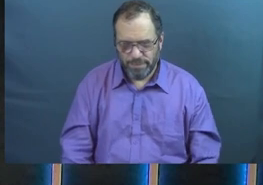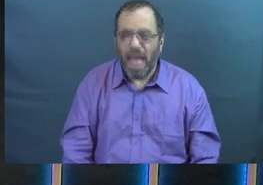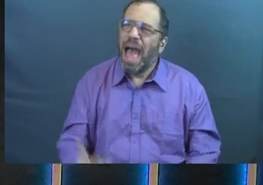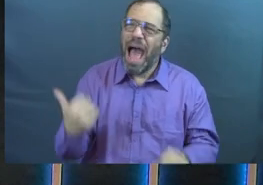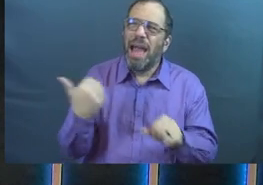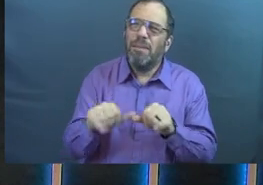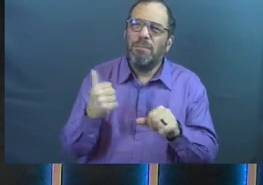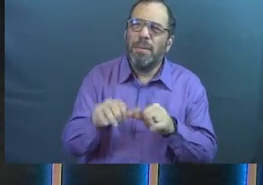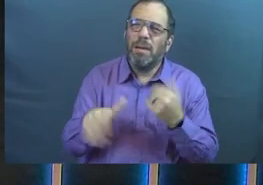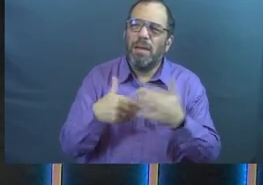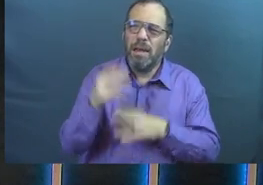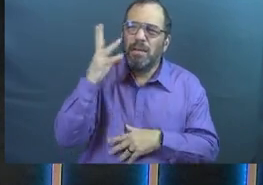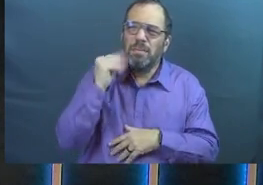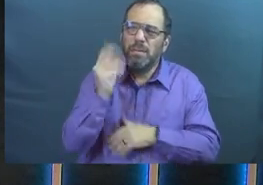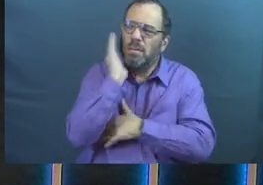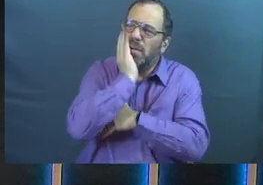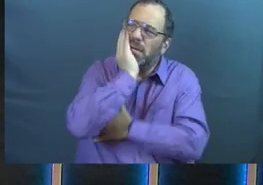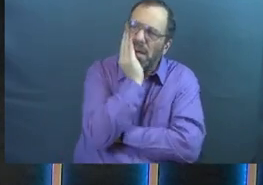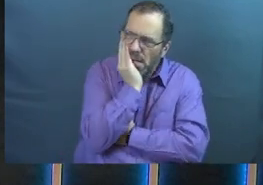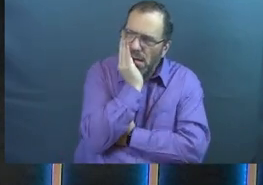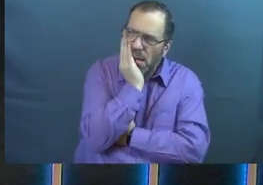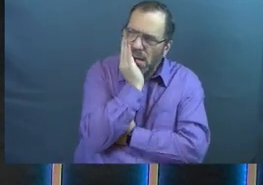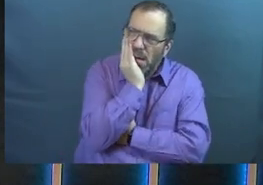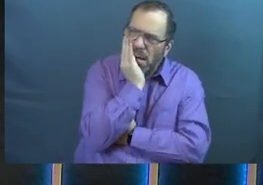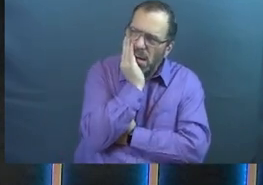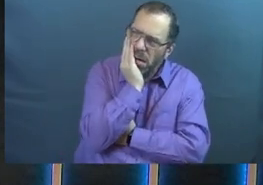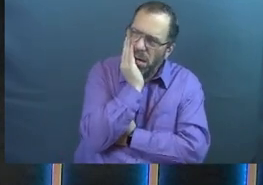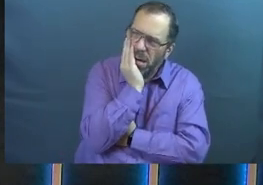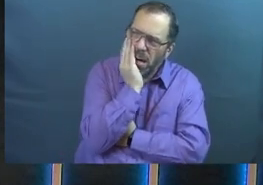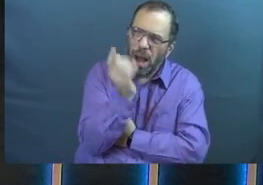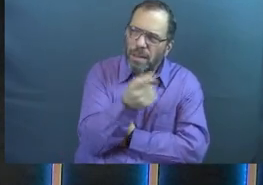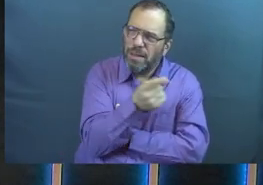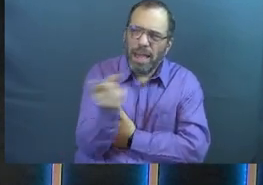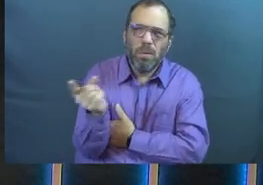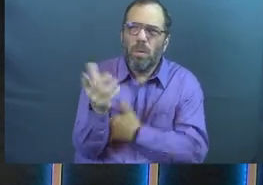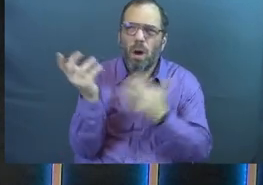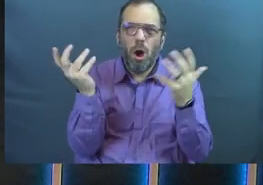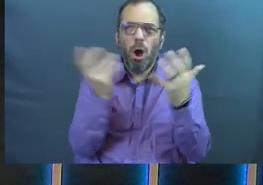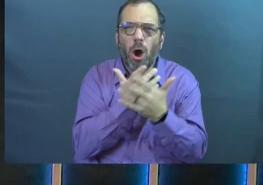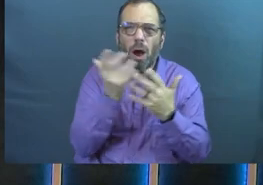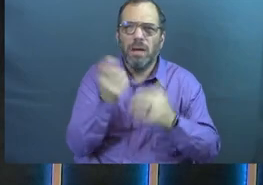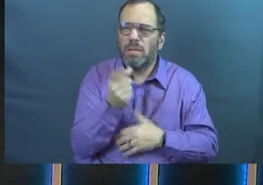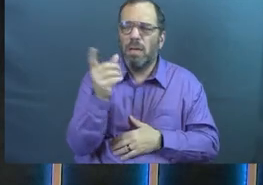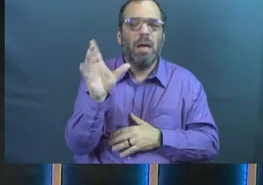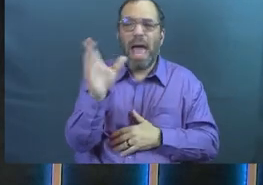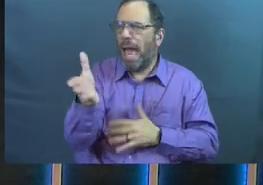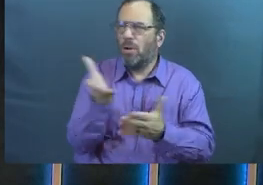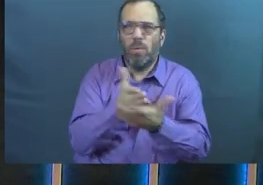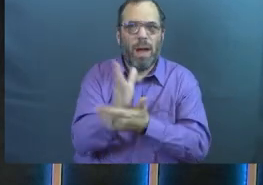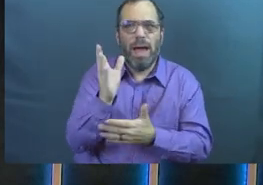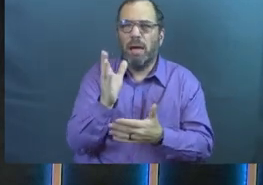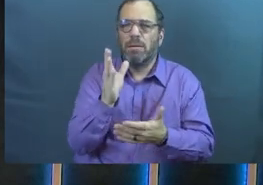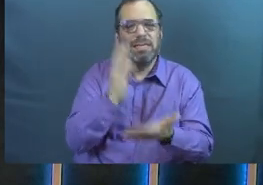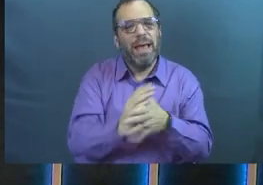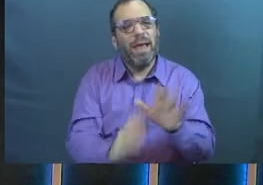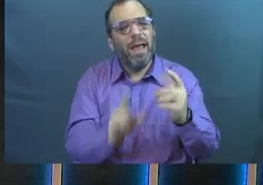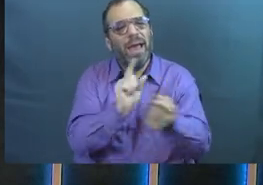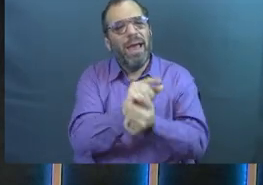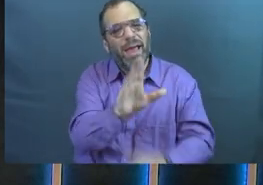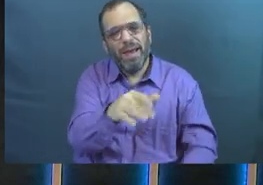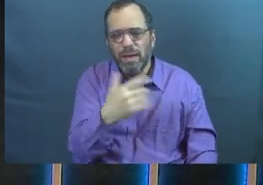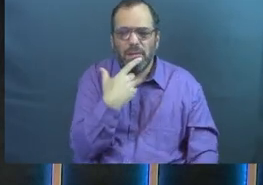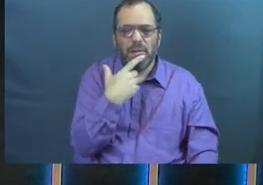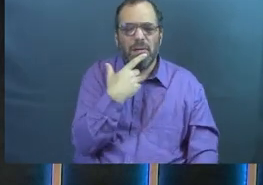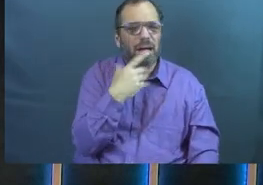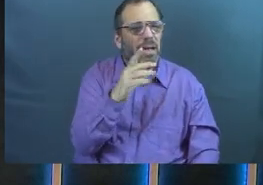And I remember just going through that experience. And again, just people were awesome. And they'd have every right to kind of stop you and say, you